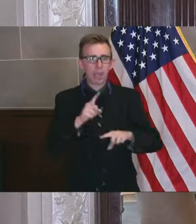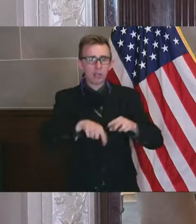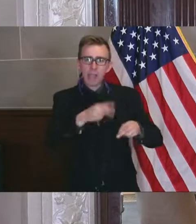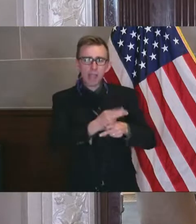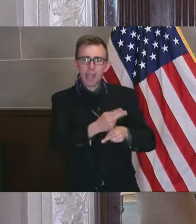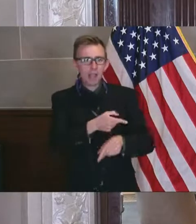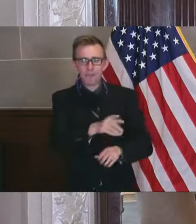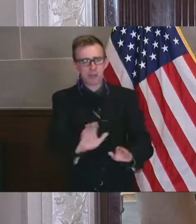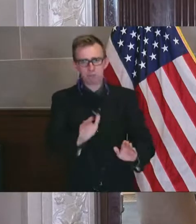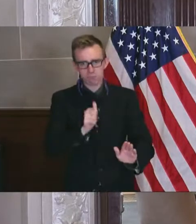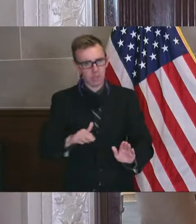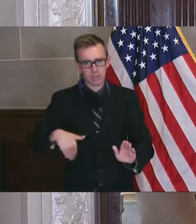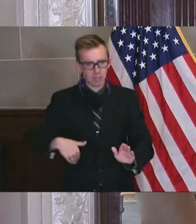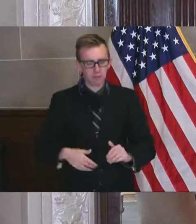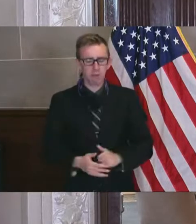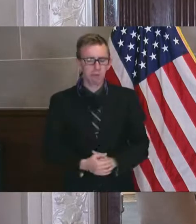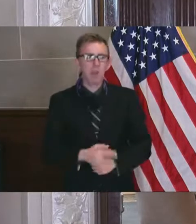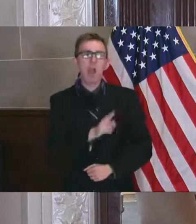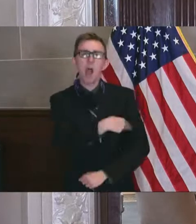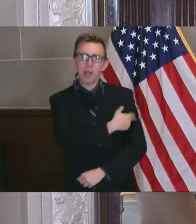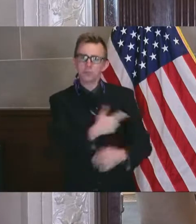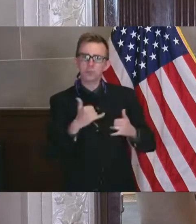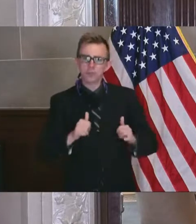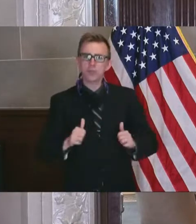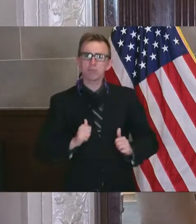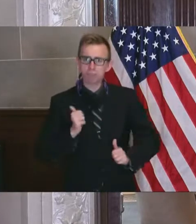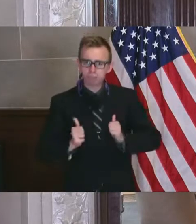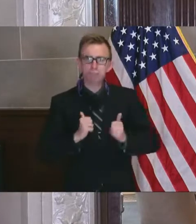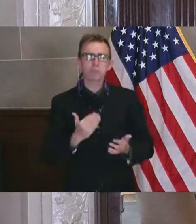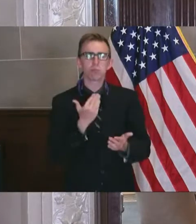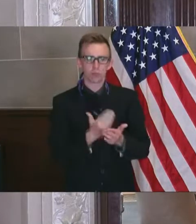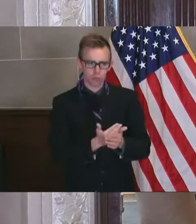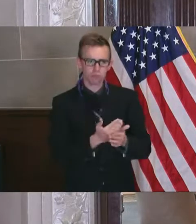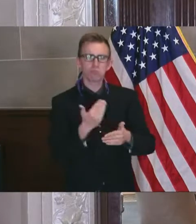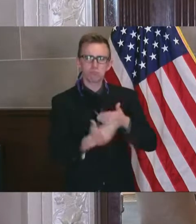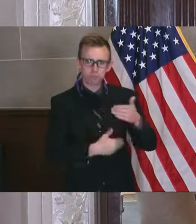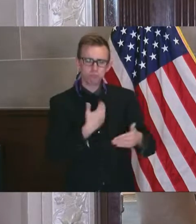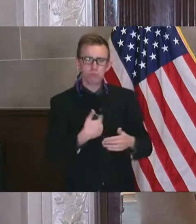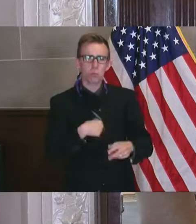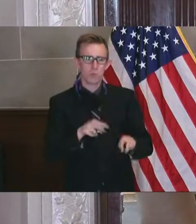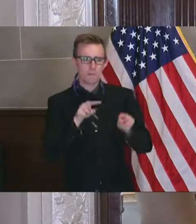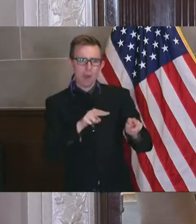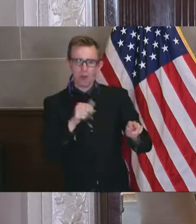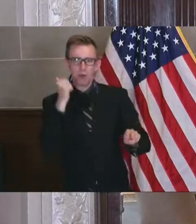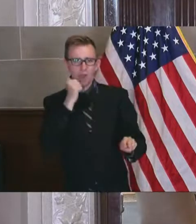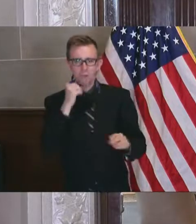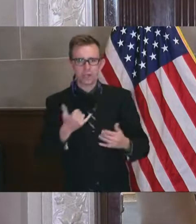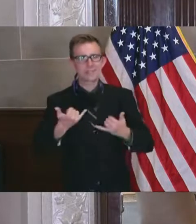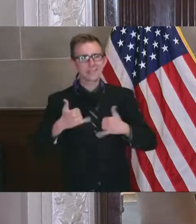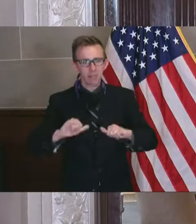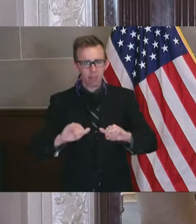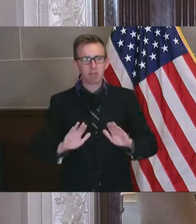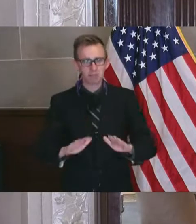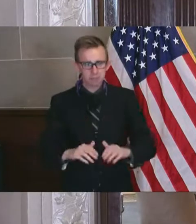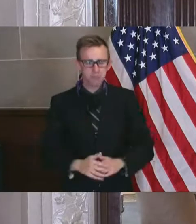Our hospitals are still in good shape, and we continue to monitor this on a daily